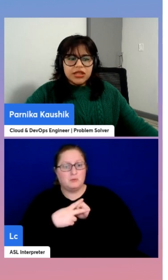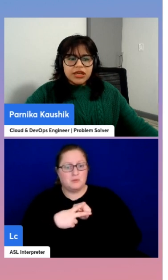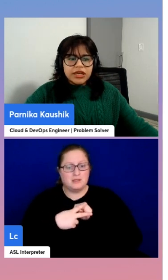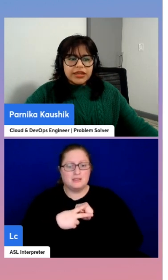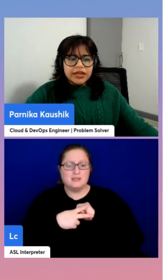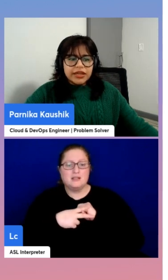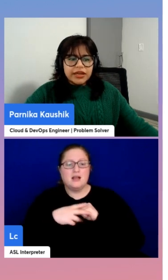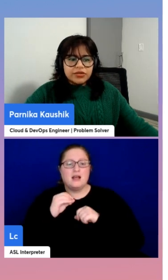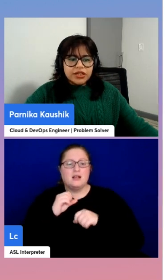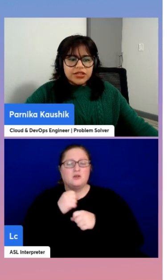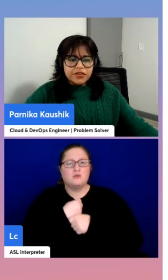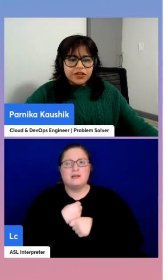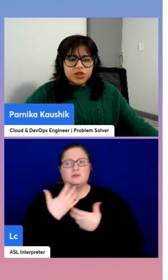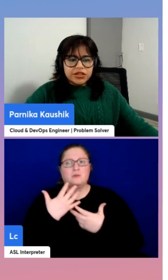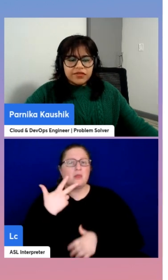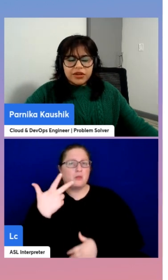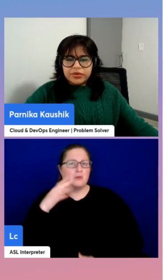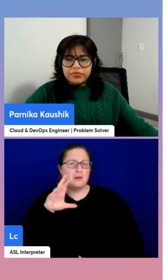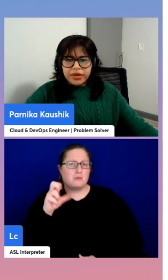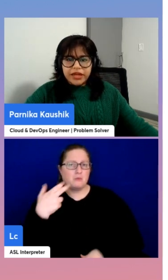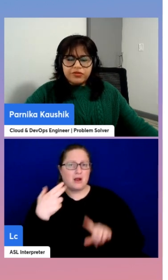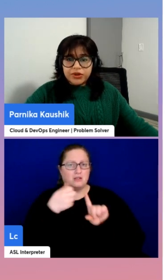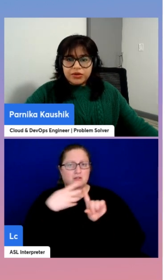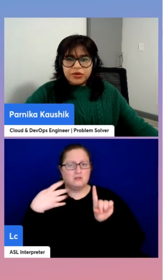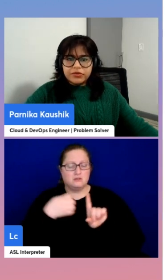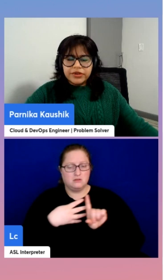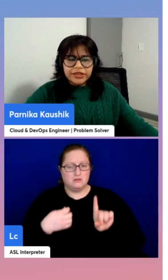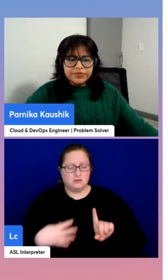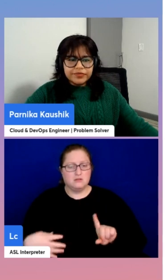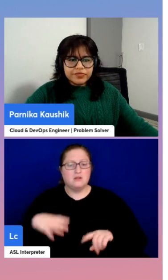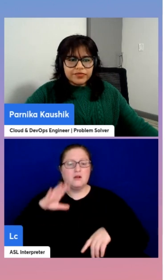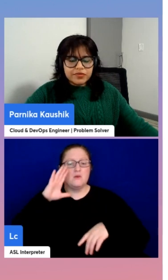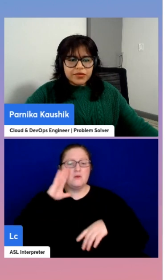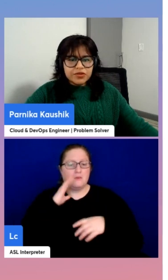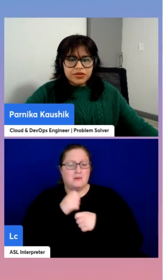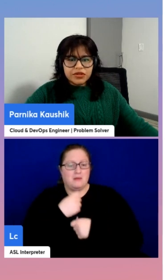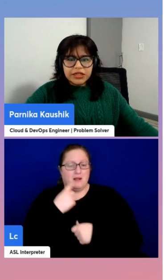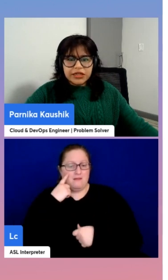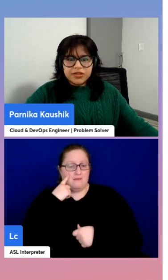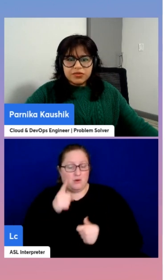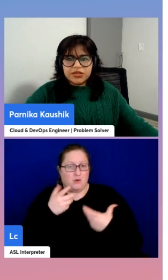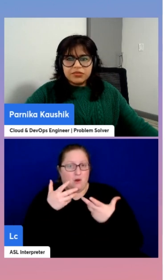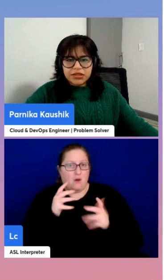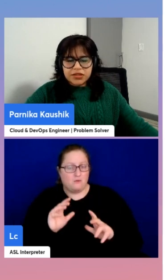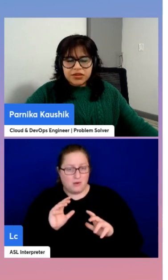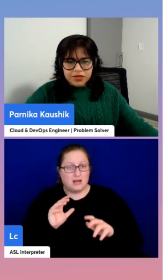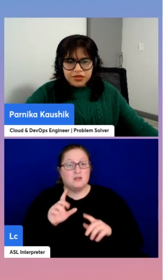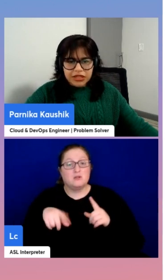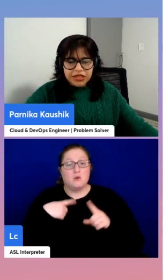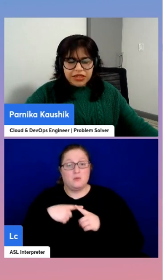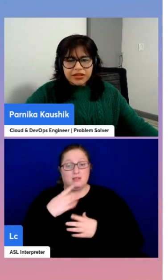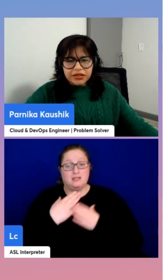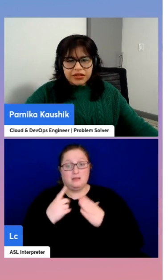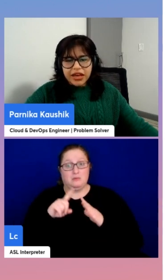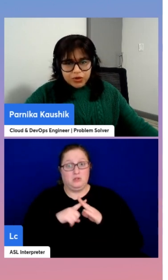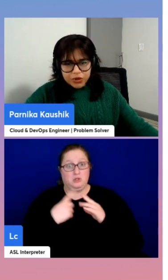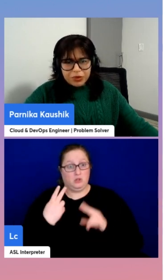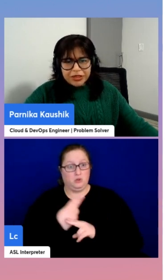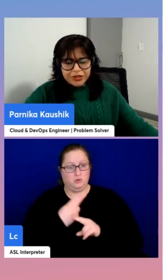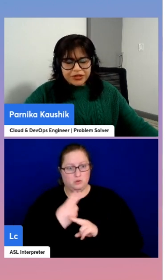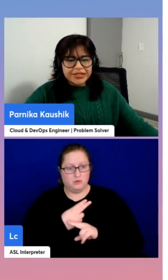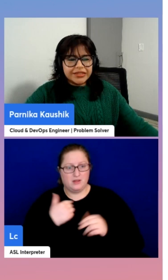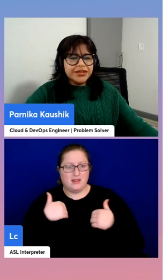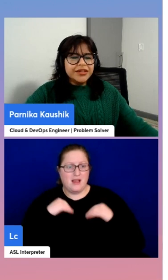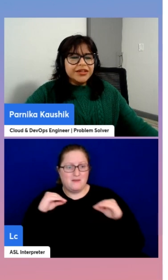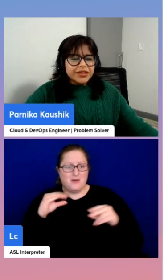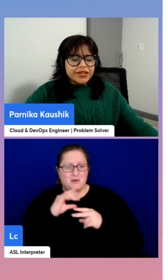branches in that it creates feature, develop, and main for you already, so that at least when somebody starts using it, they have no choice